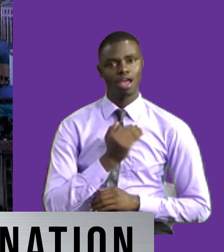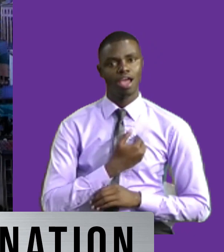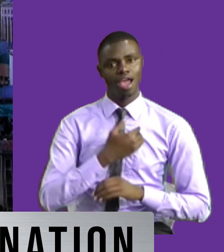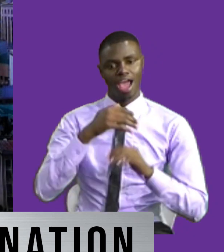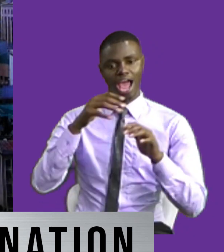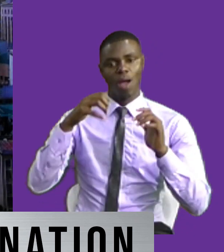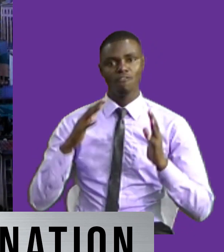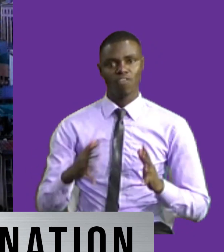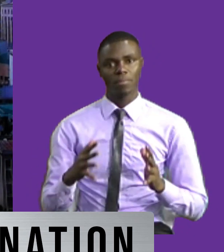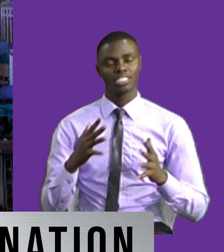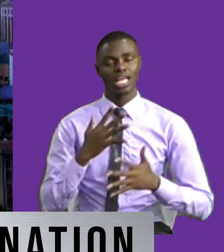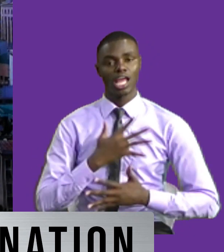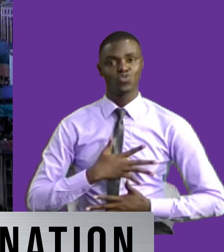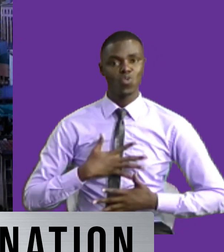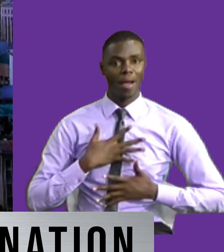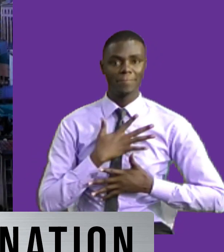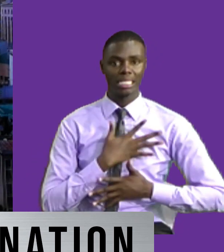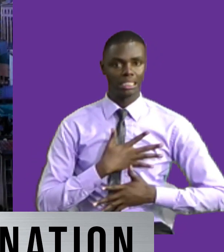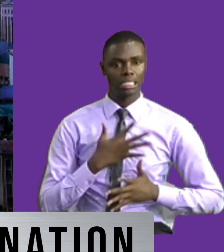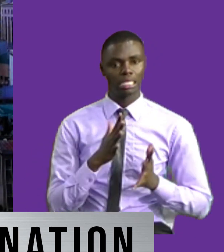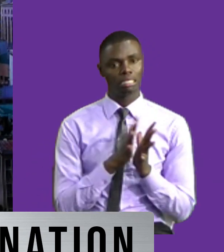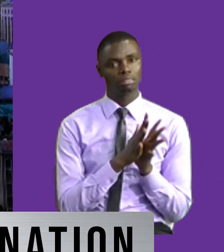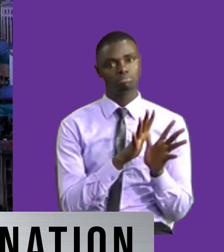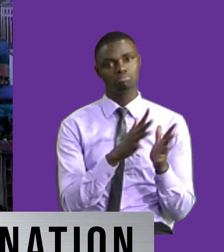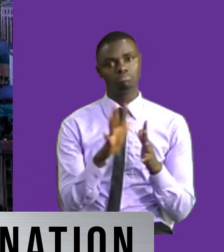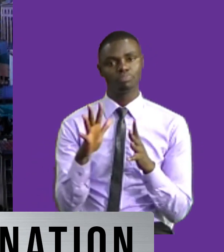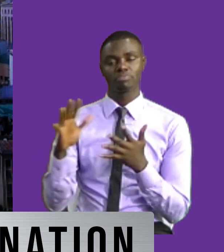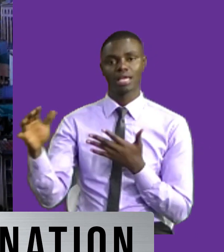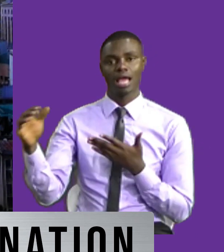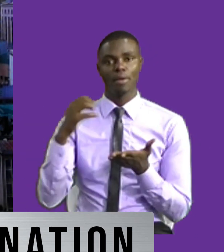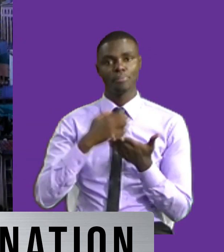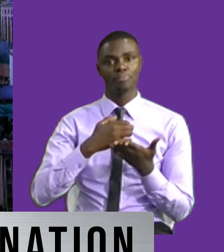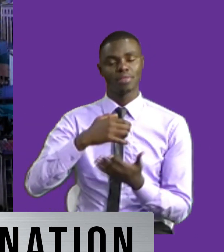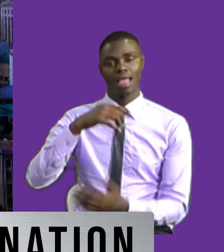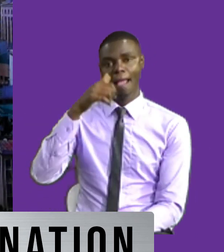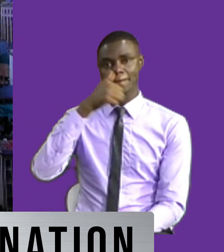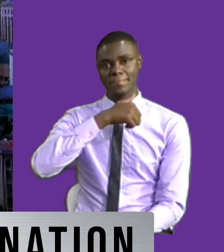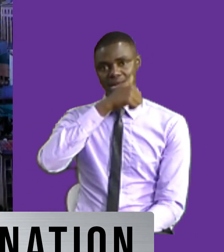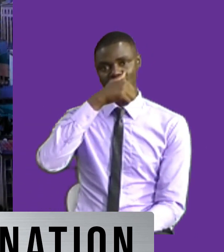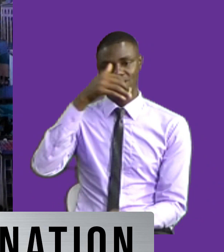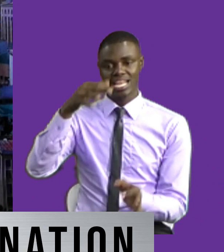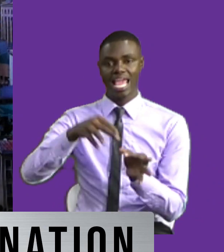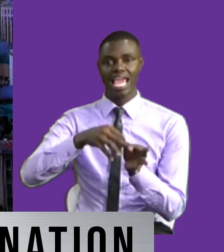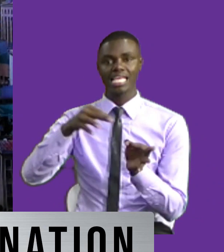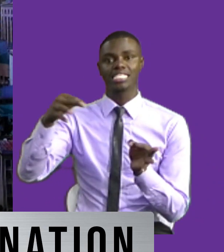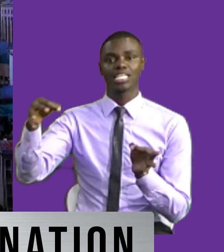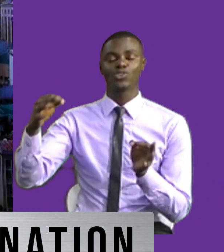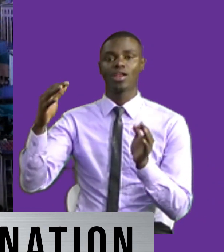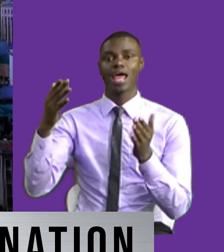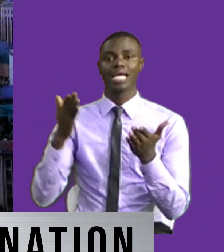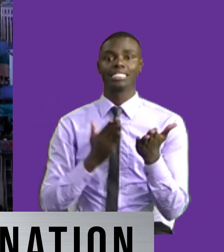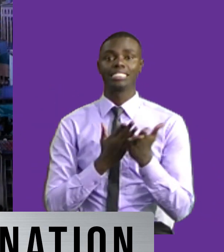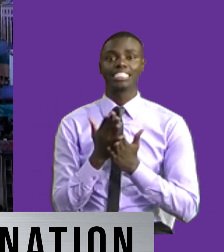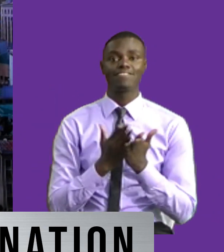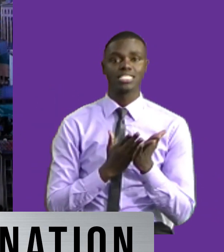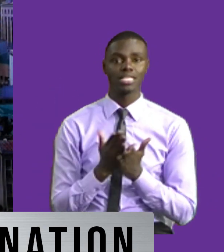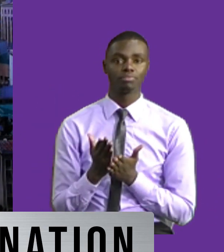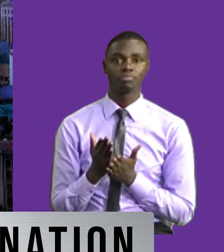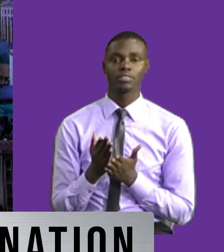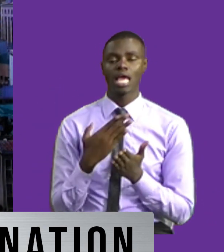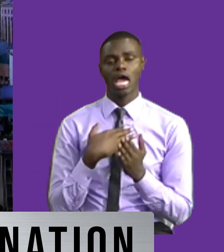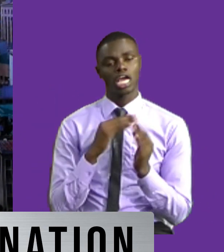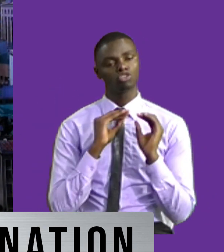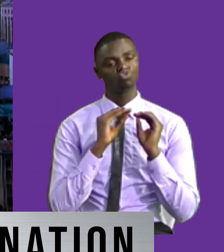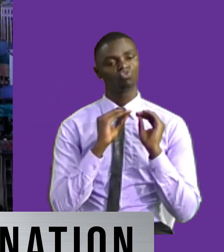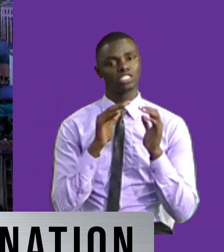farmers to appreciate hiring private extension services and to